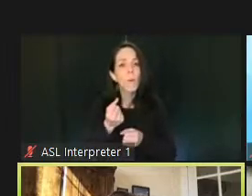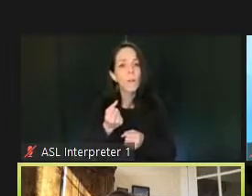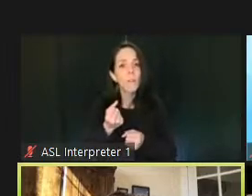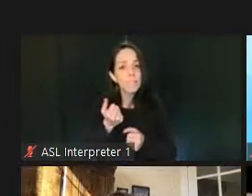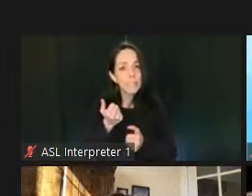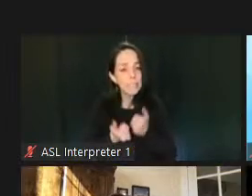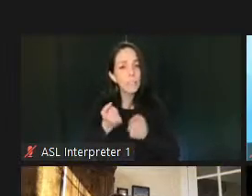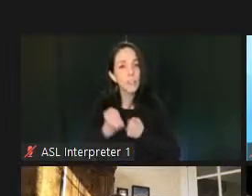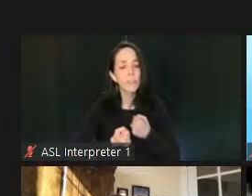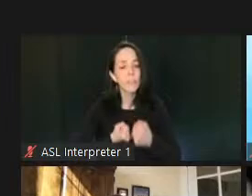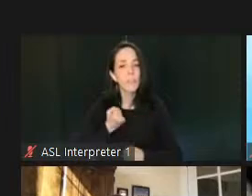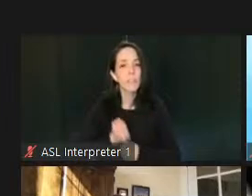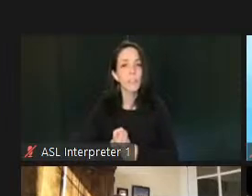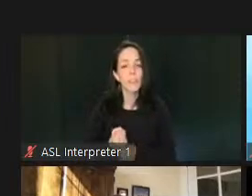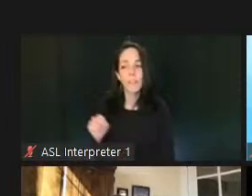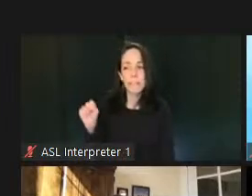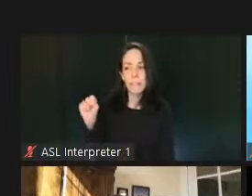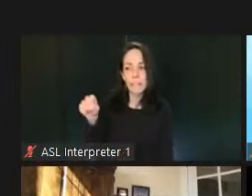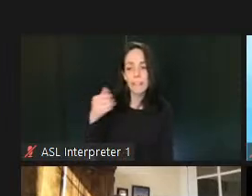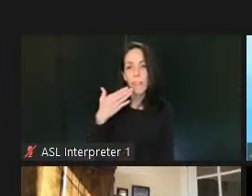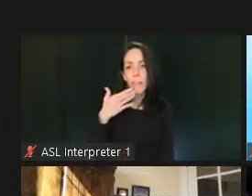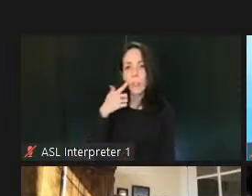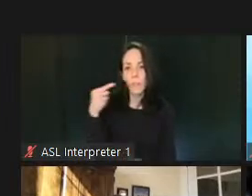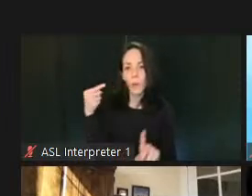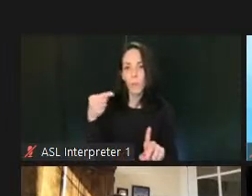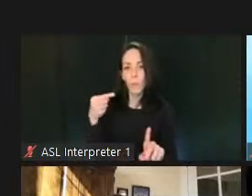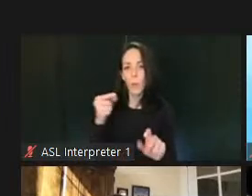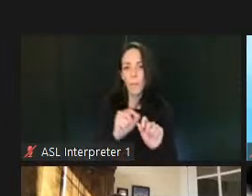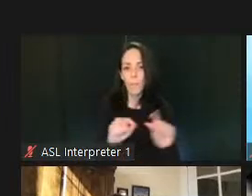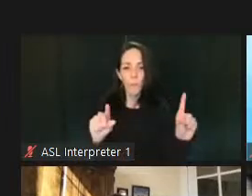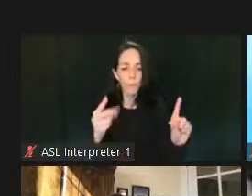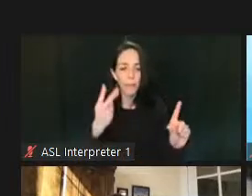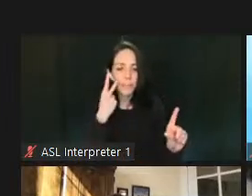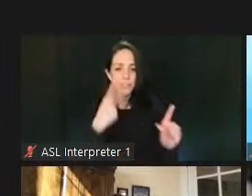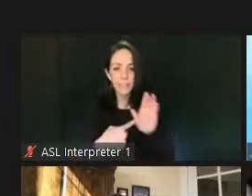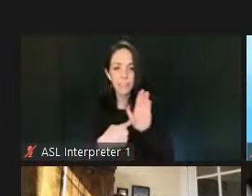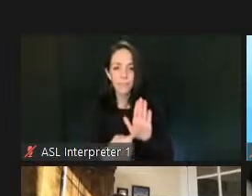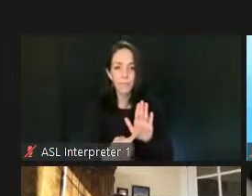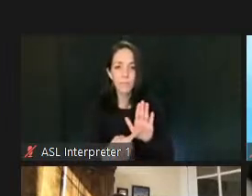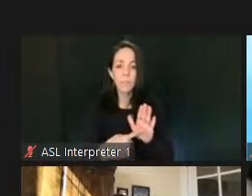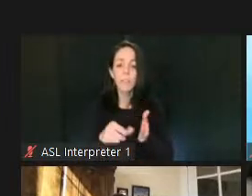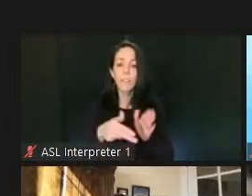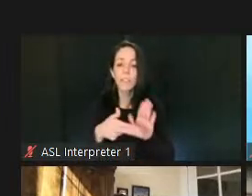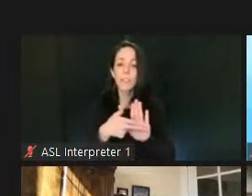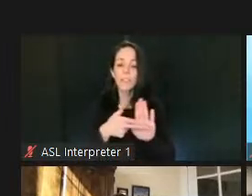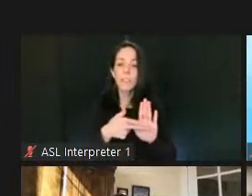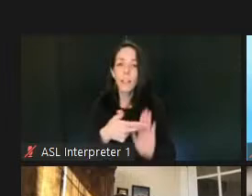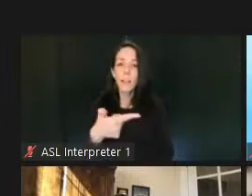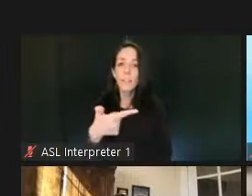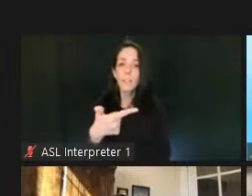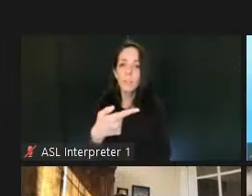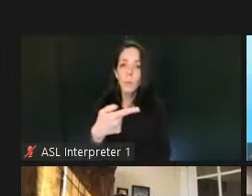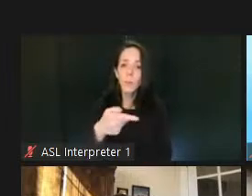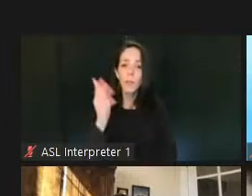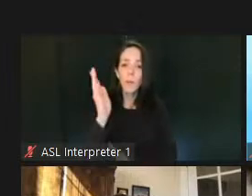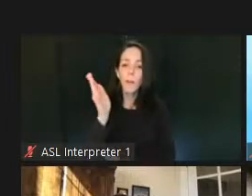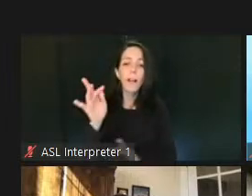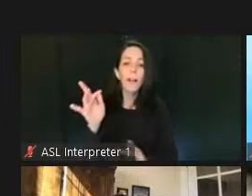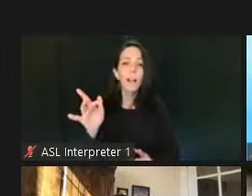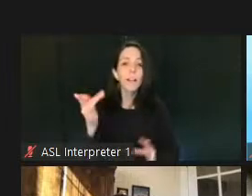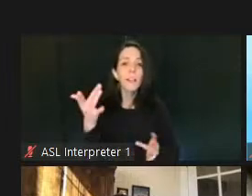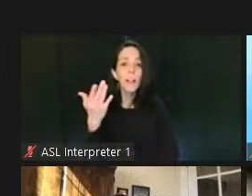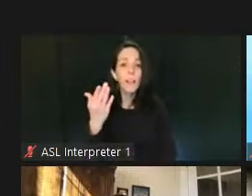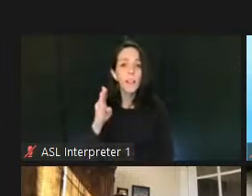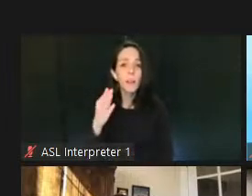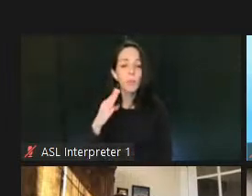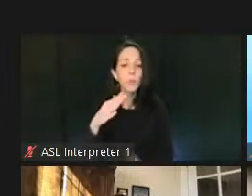Yeah, and thank you for pulling that slide back up. This is slide 21 in the presentation. The lighter blue at the top, that